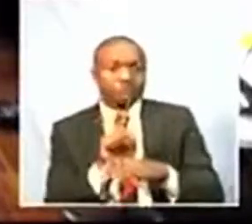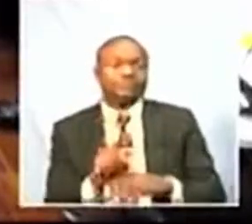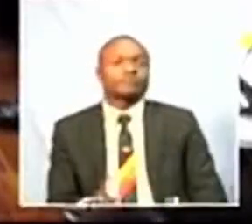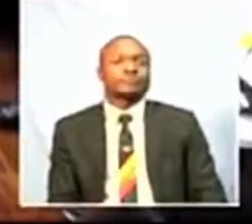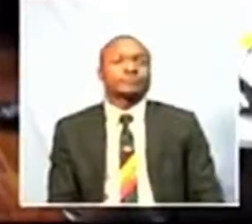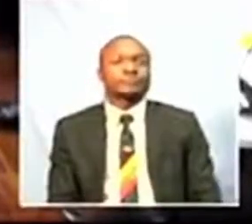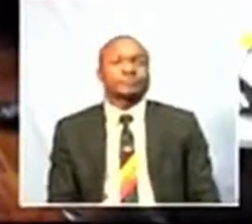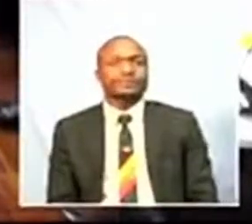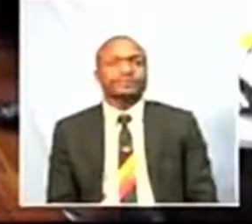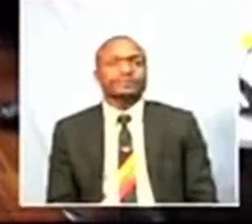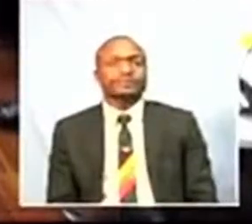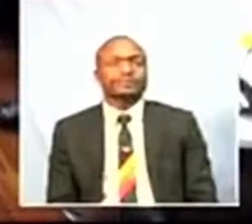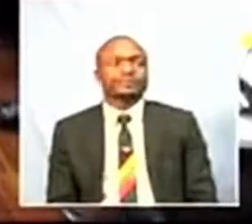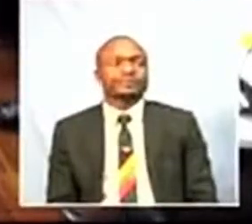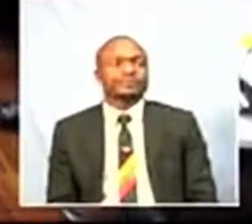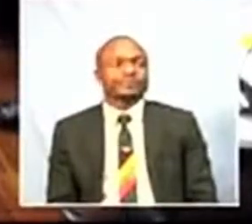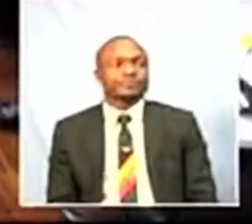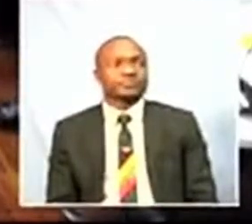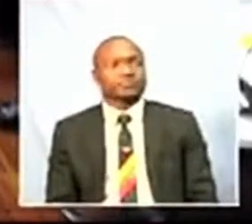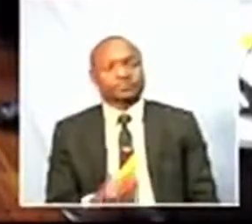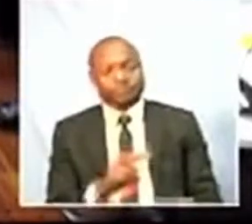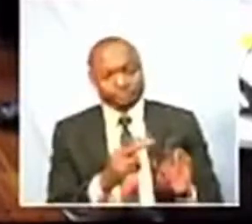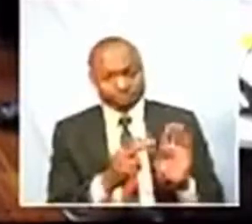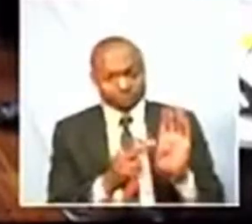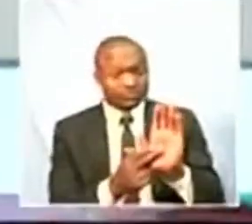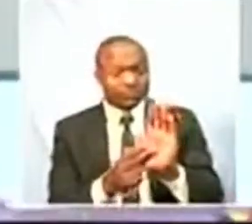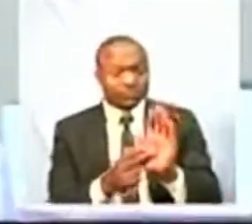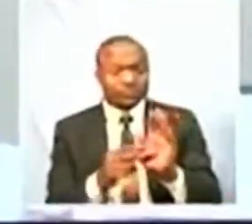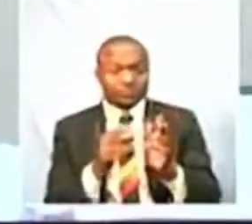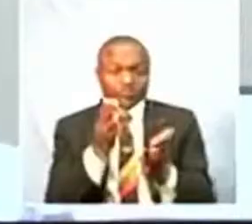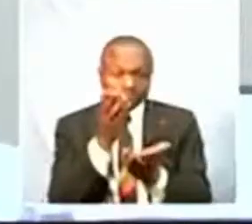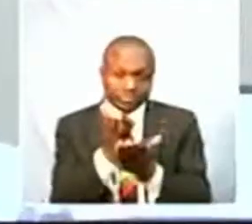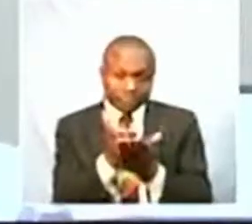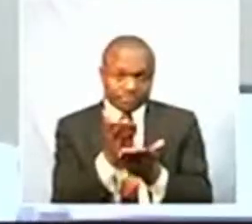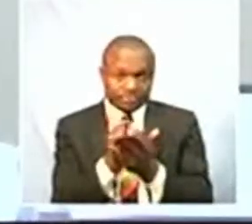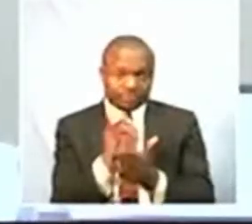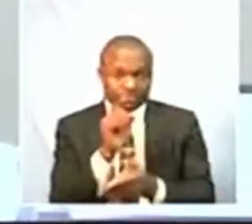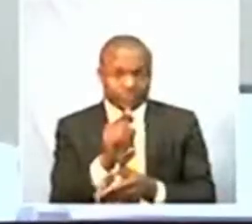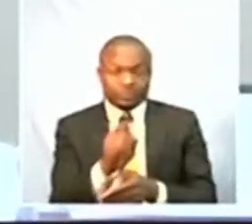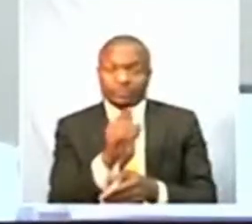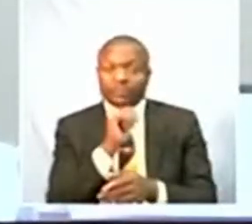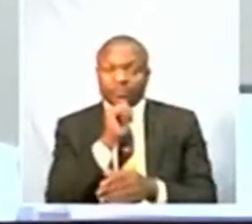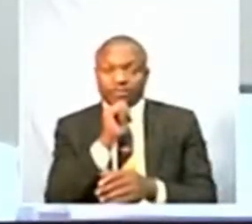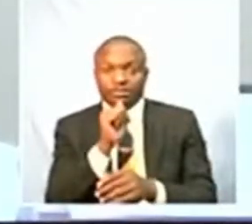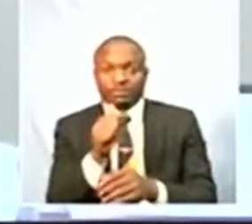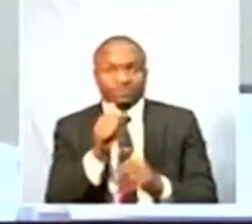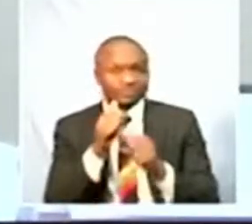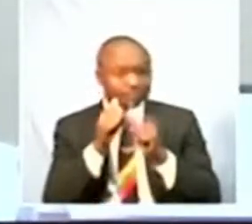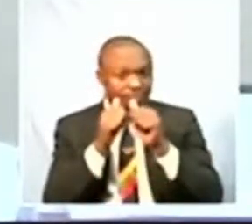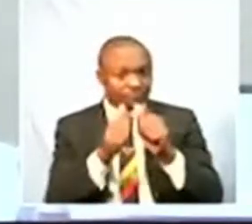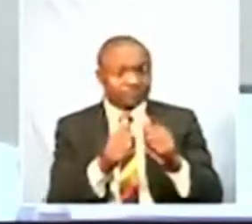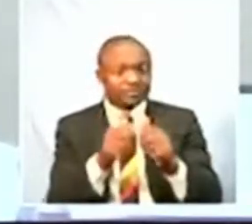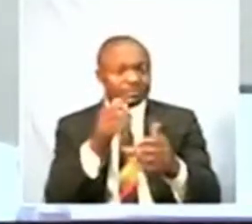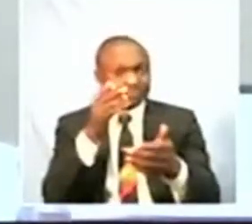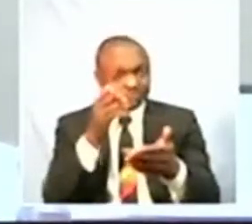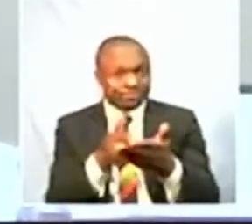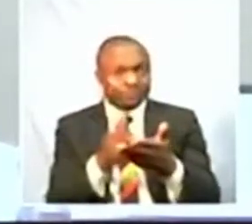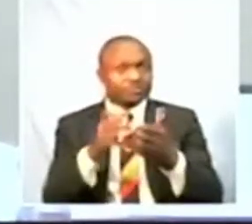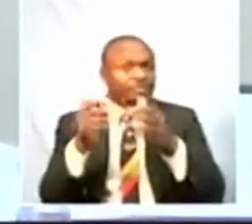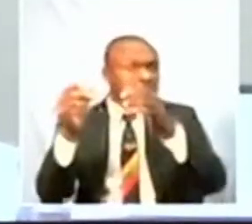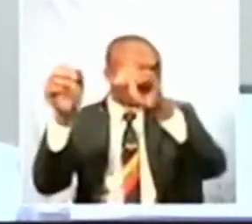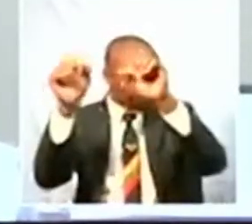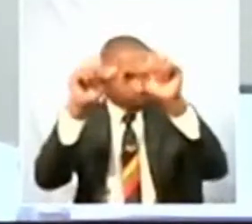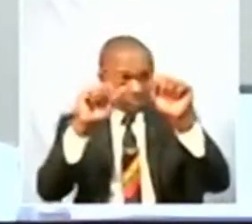been referred to, that were proposed, where you disregarded these structures